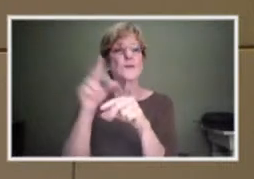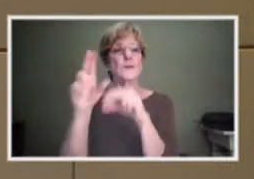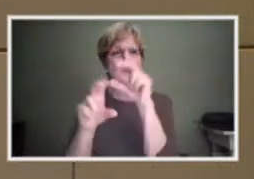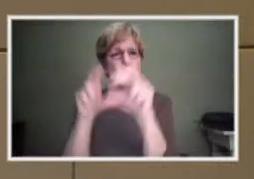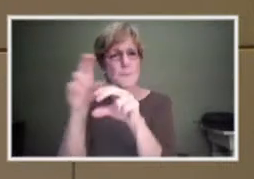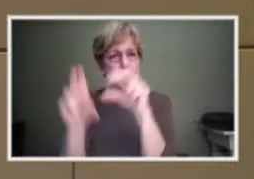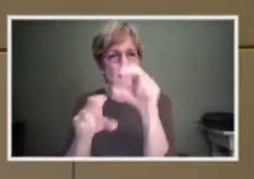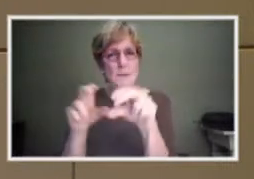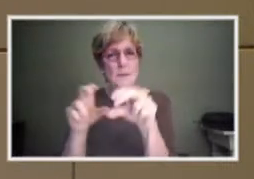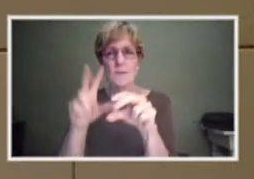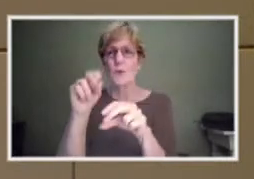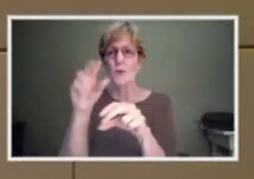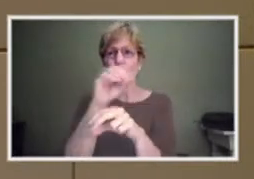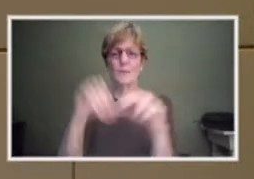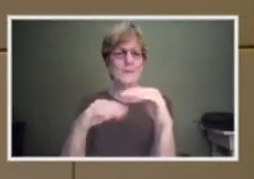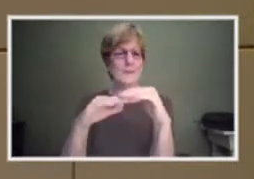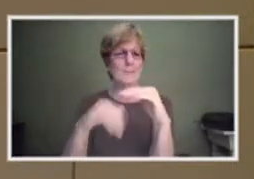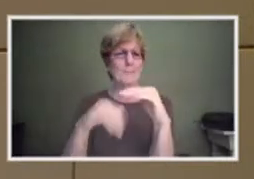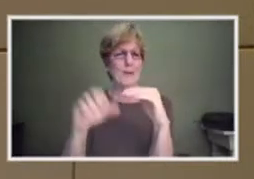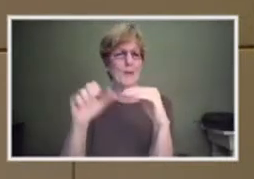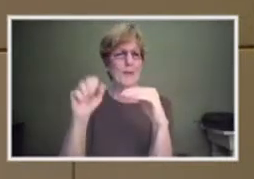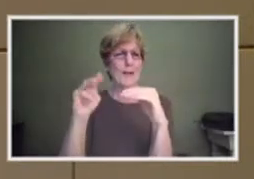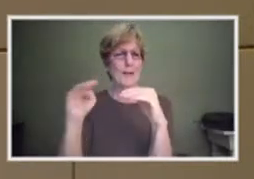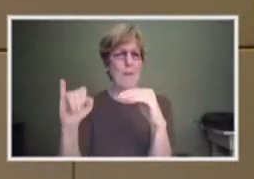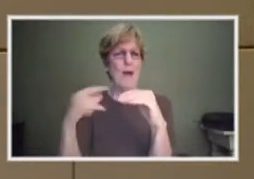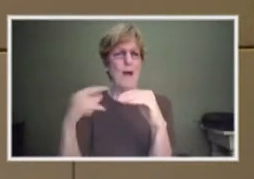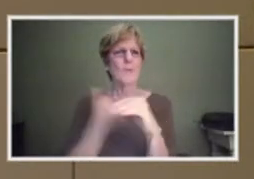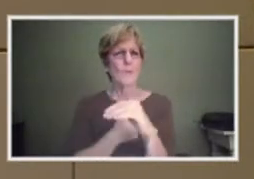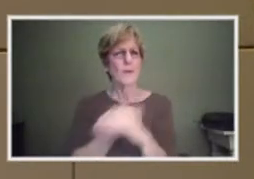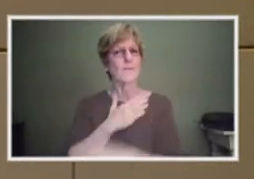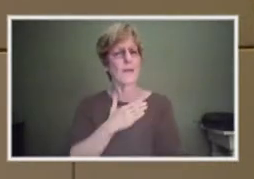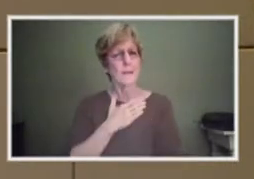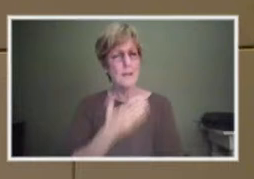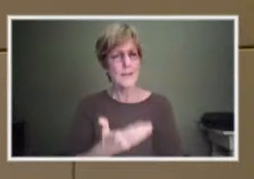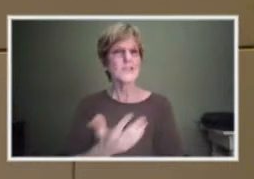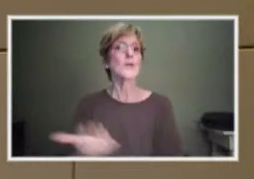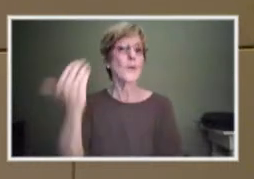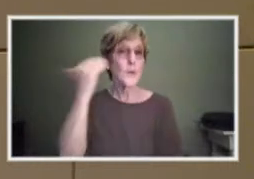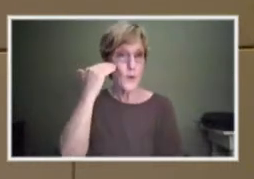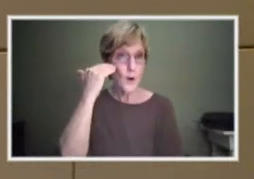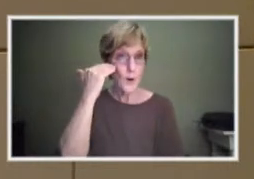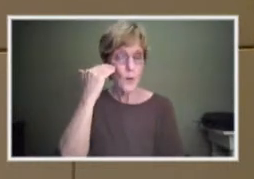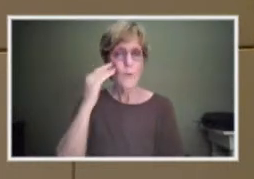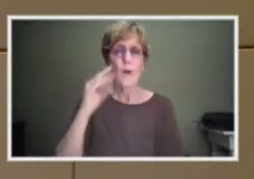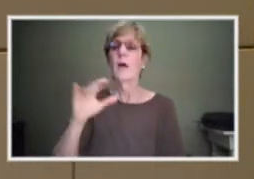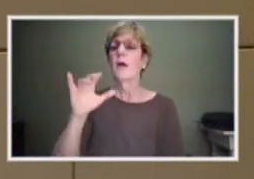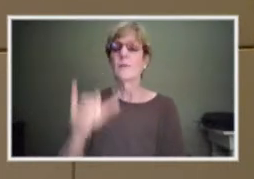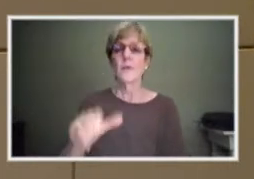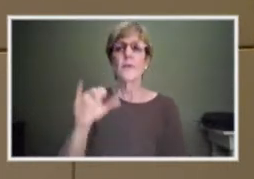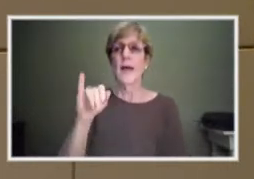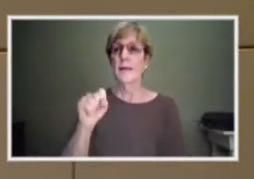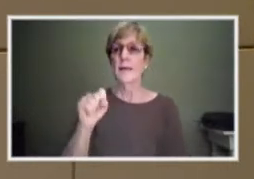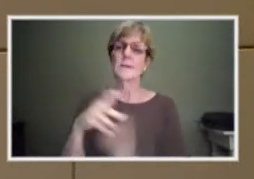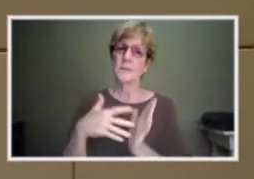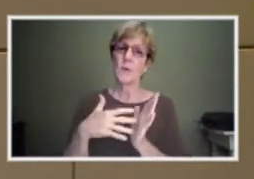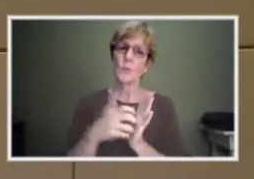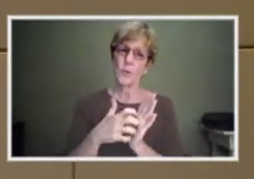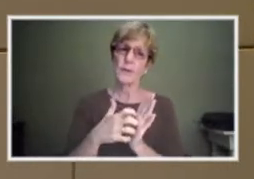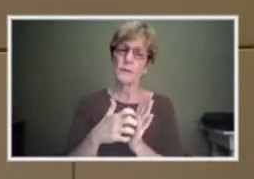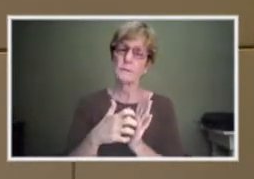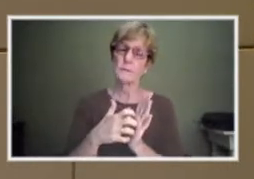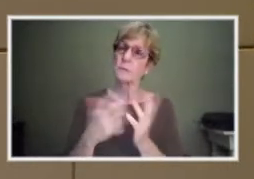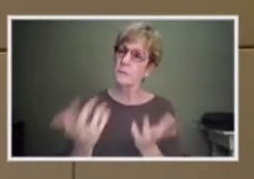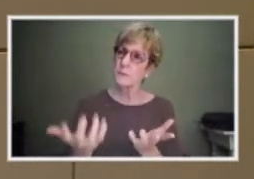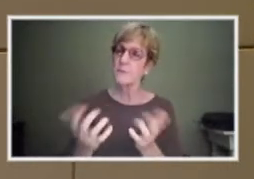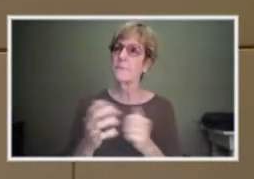below. We have acknowledged and we know that is our weakest kind of position in answering